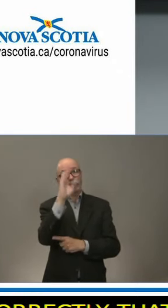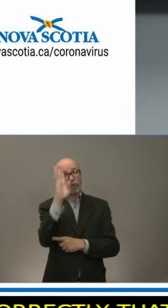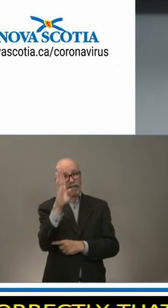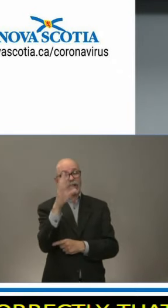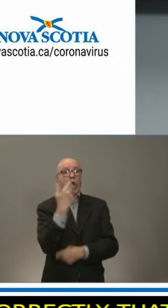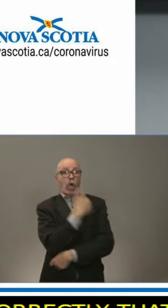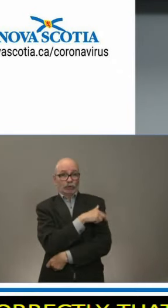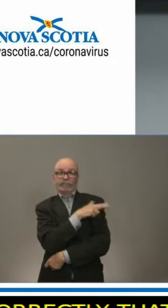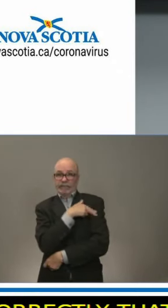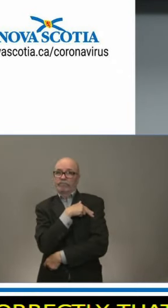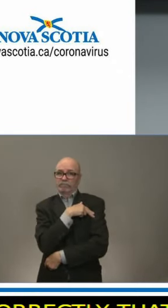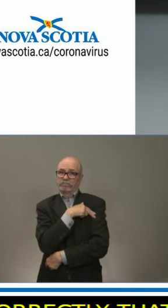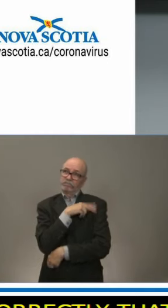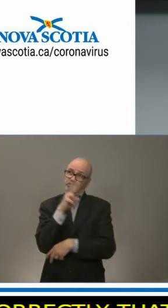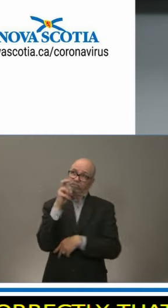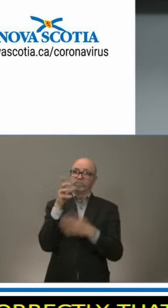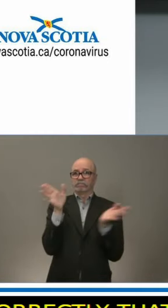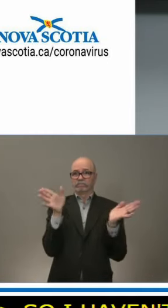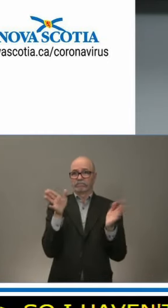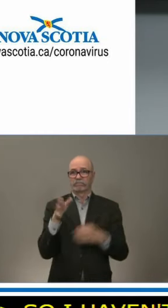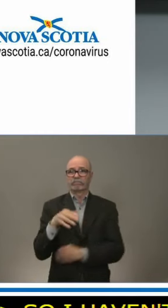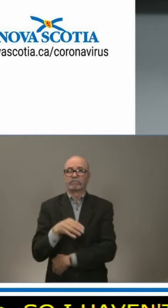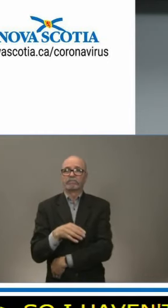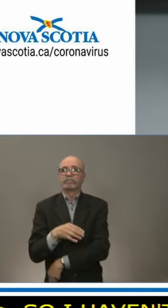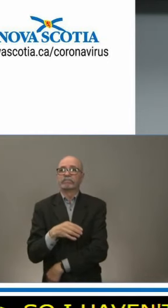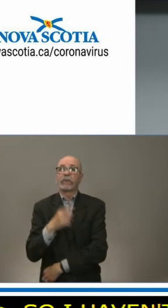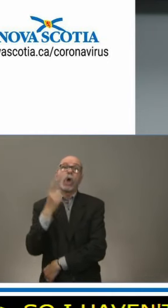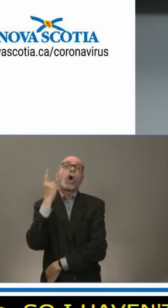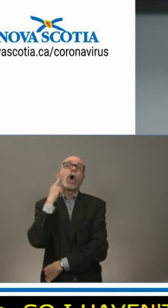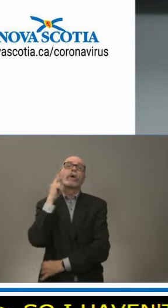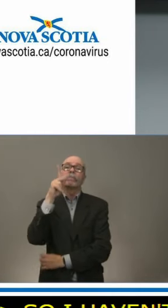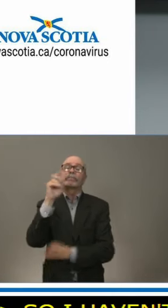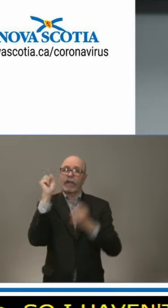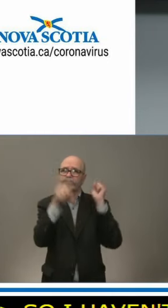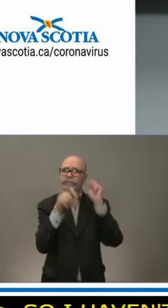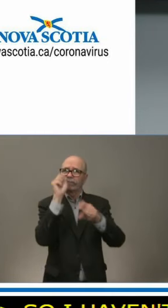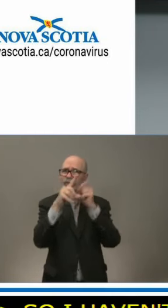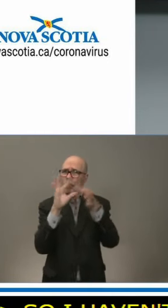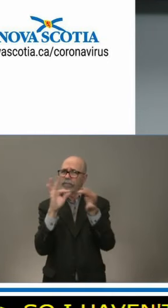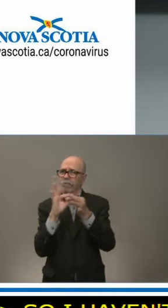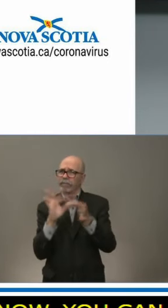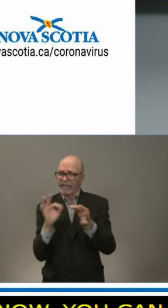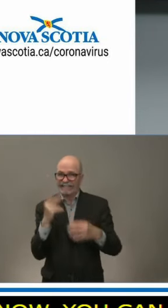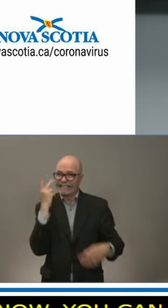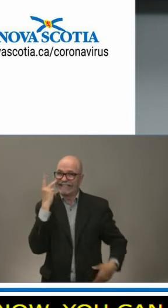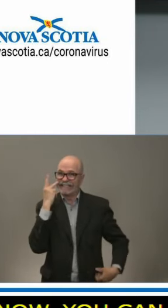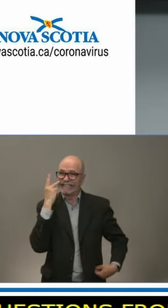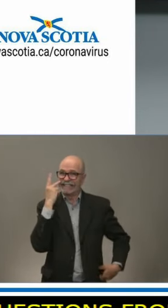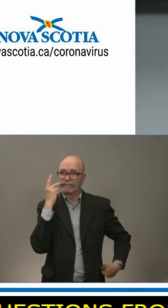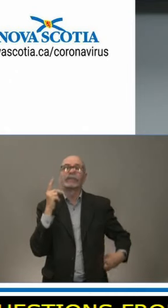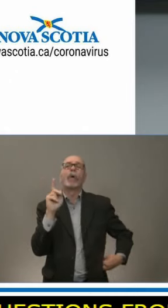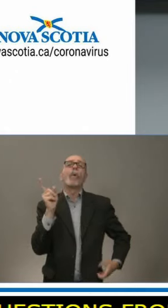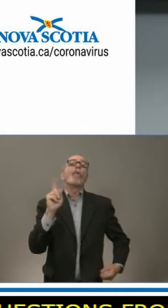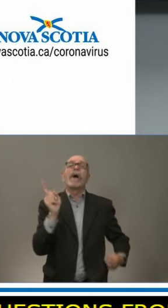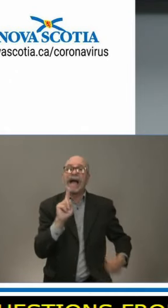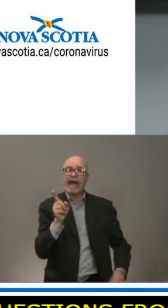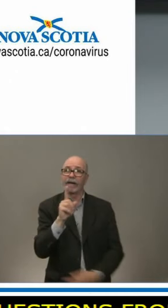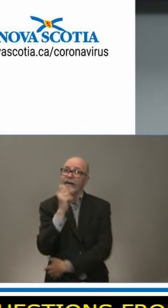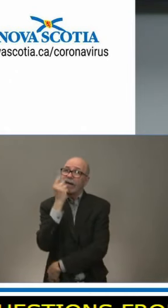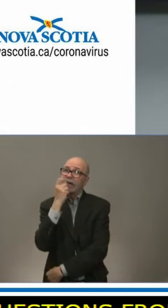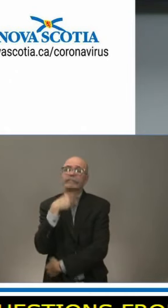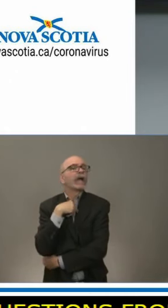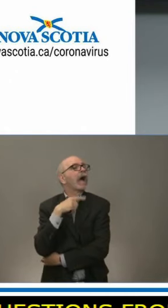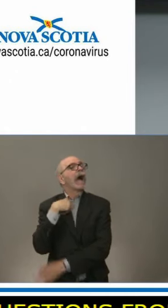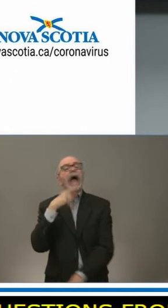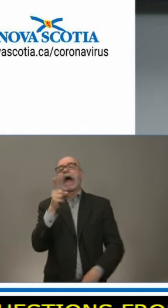based on questions from other members of of the media. I think you got to understand that I am very careful